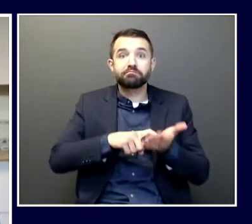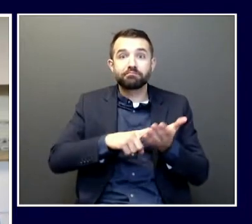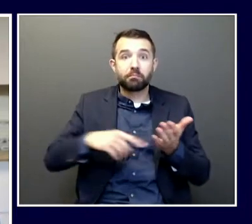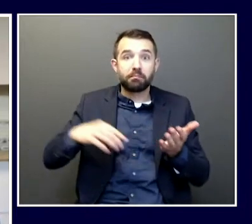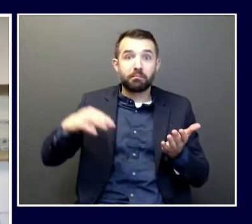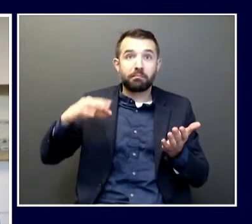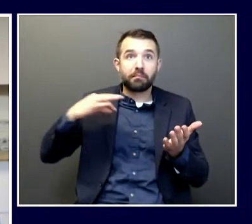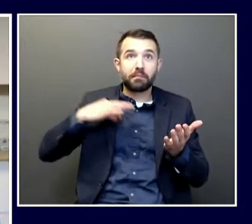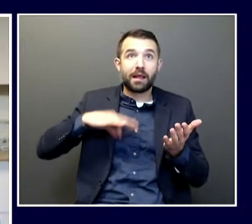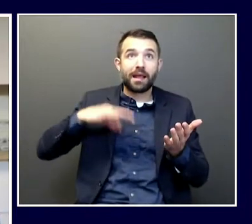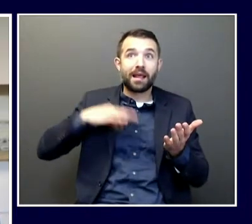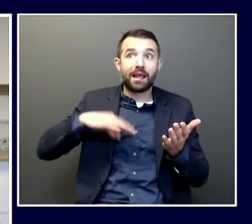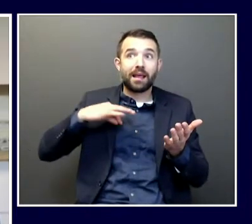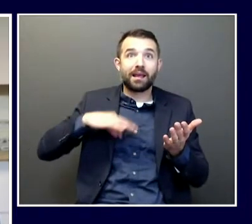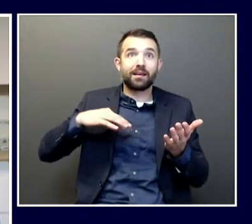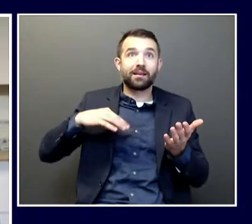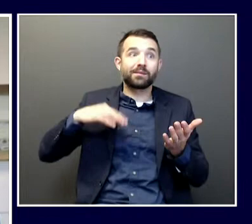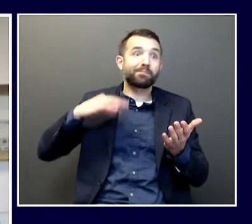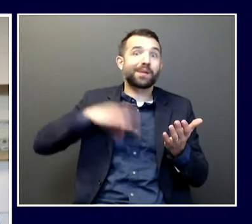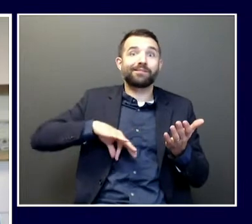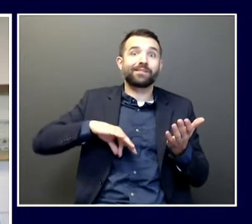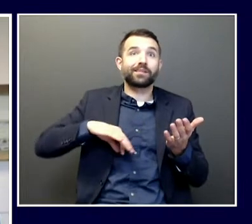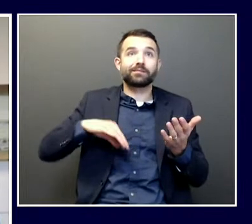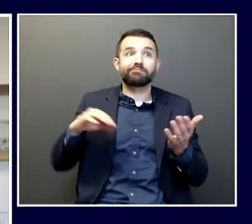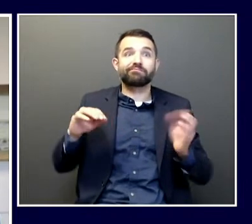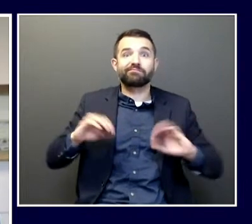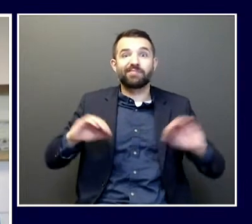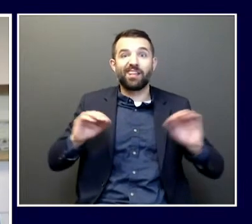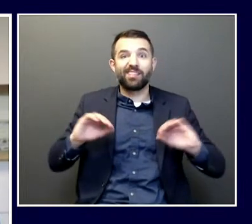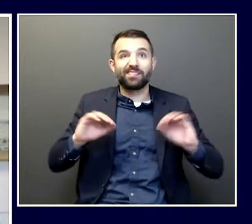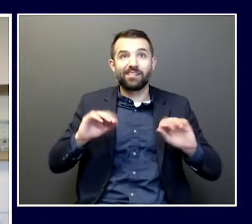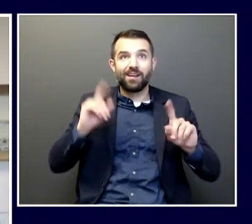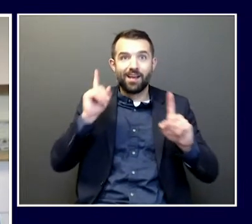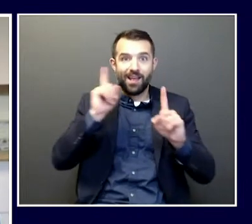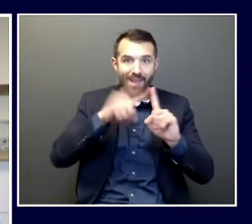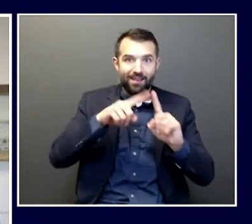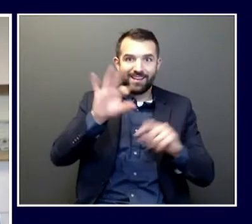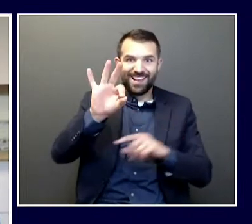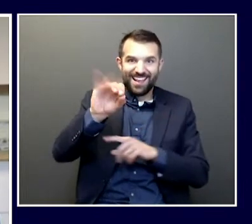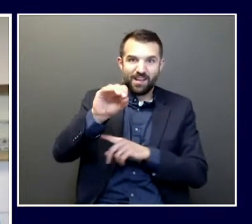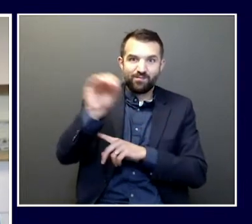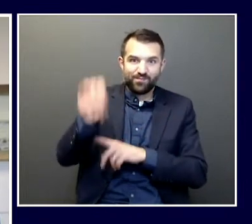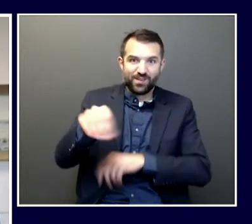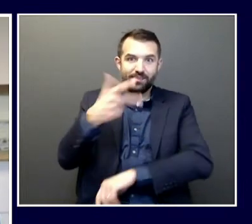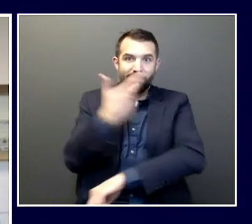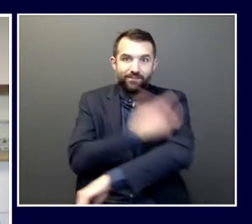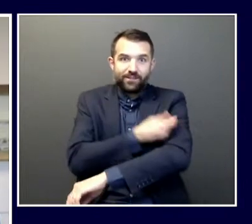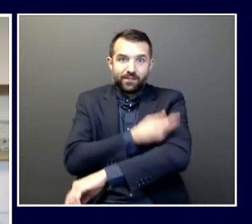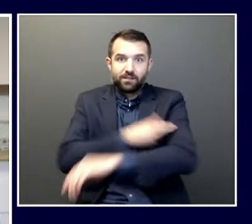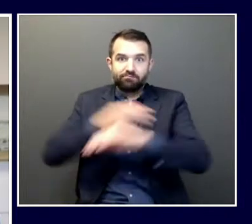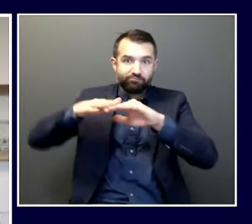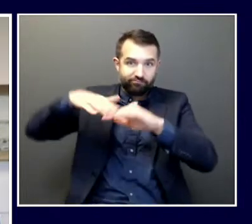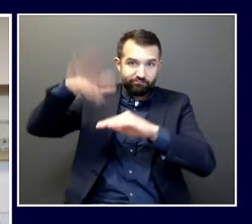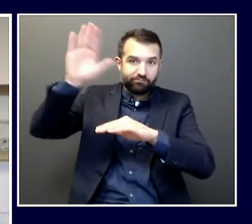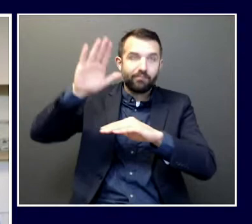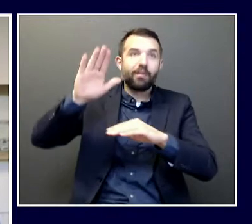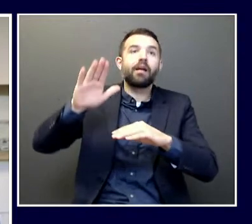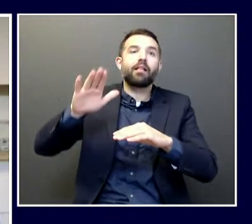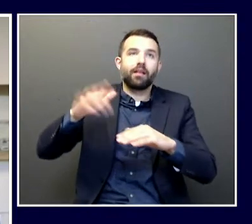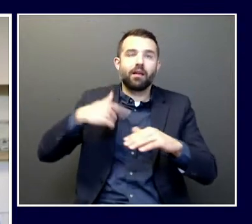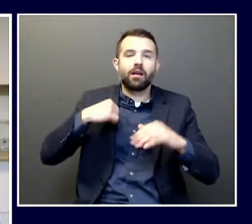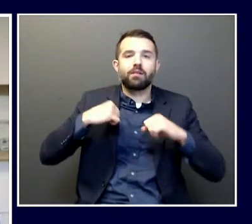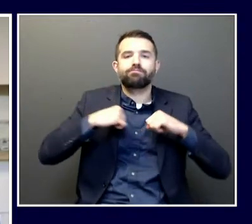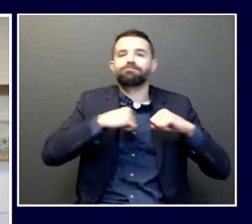into the 90% range or so. Great, thank you. Mm-hmm. And finally, the last question for